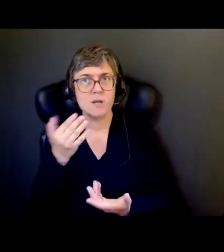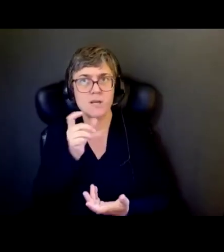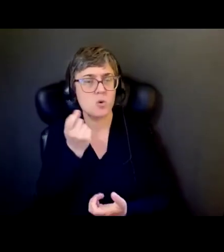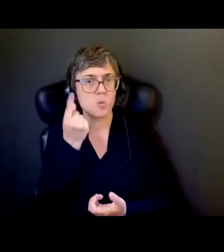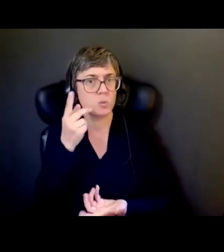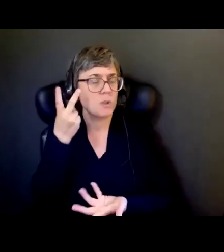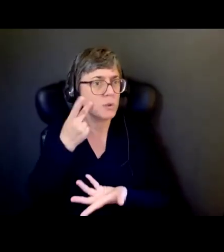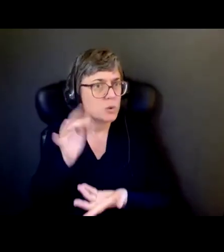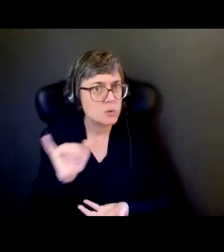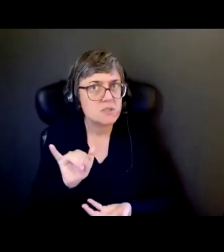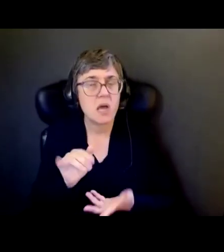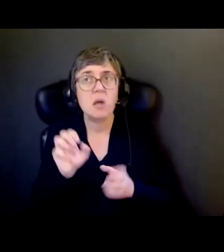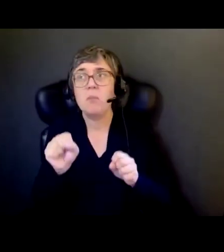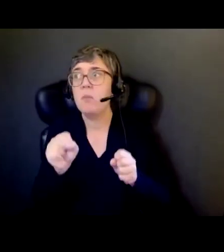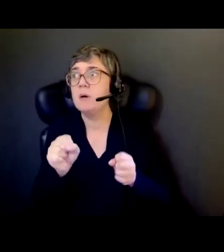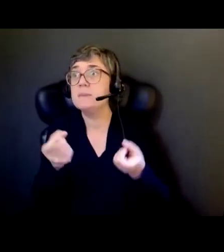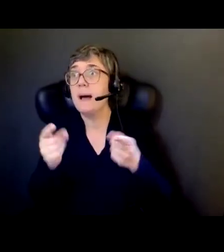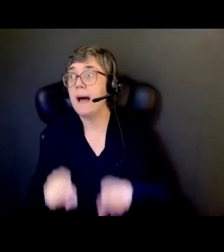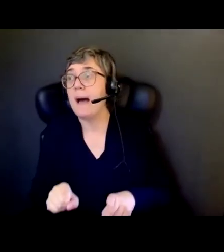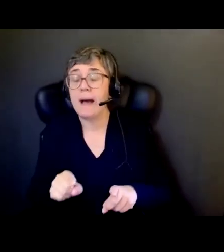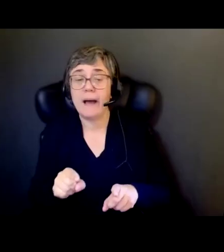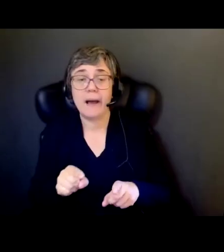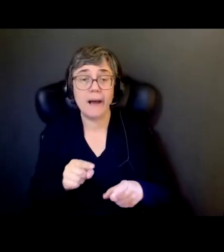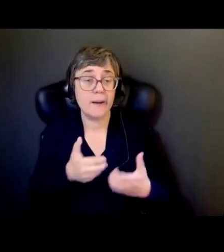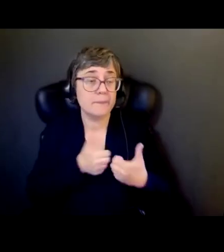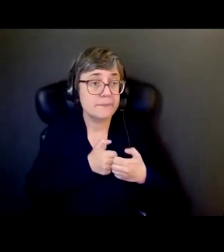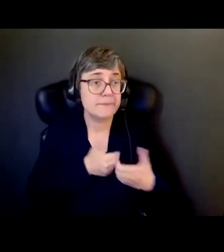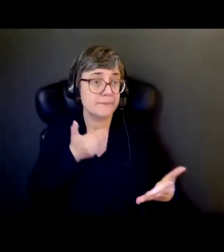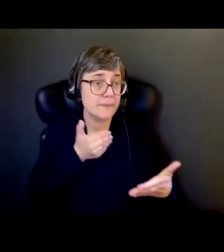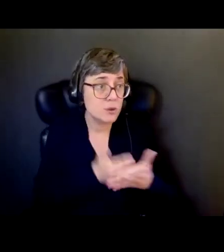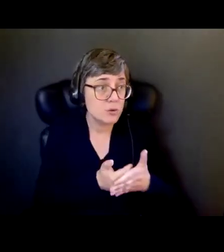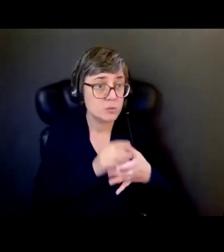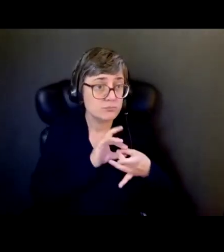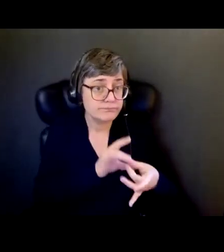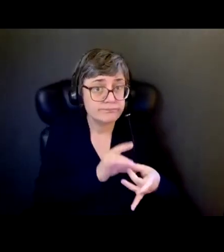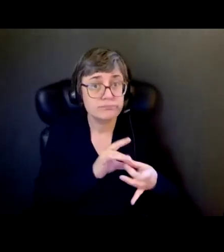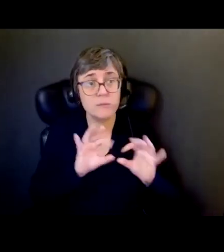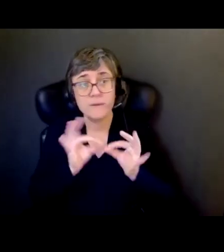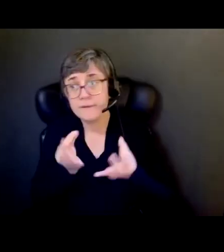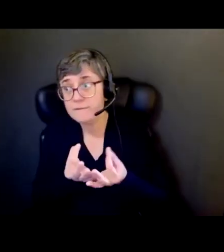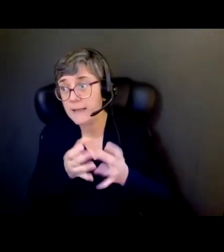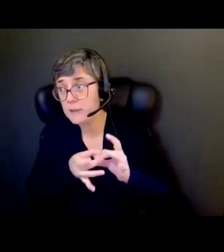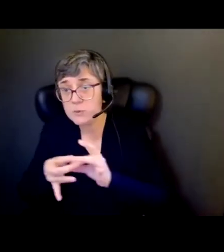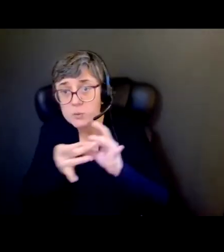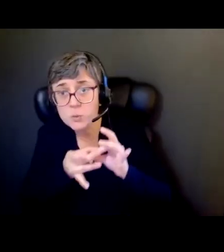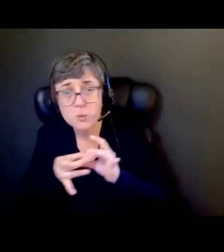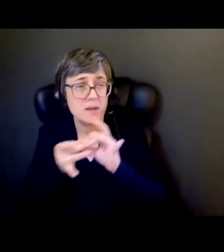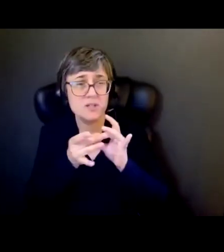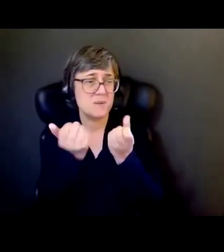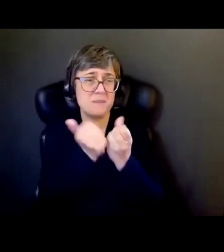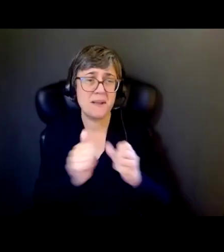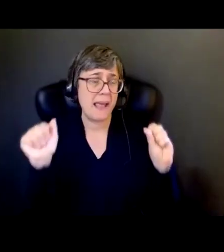an intimate setting, in a family setting, in social relationships, and it's often shaped by dynamics